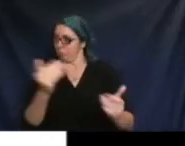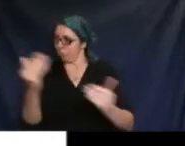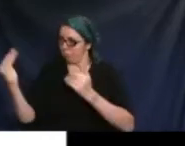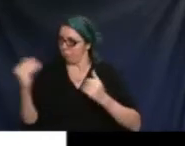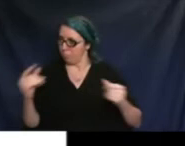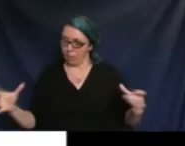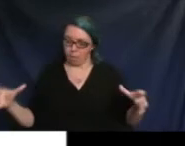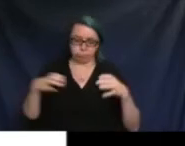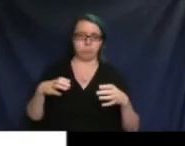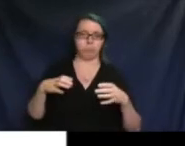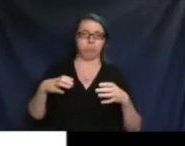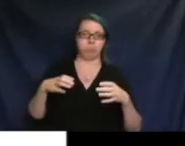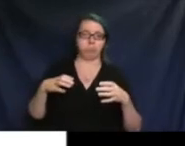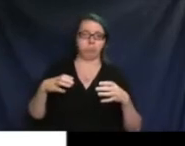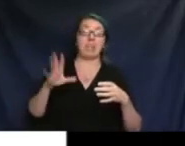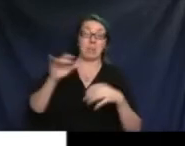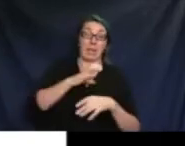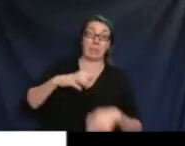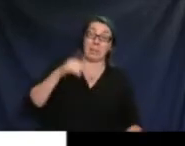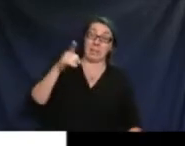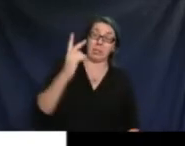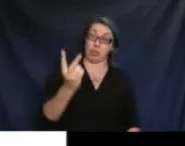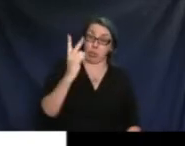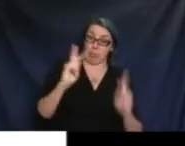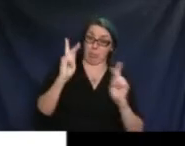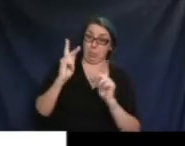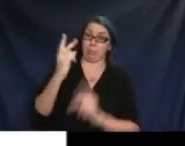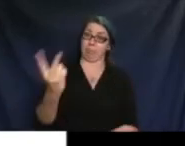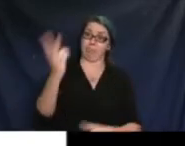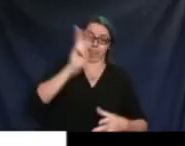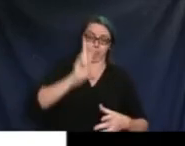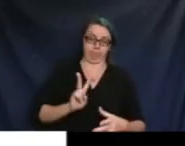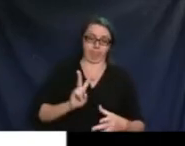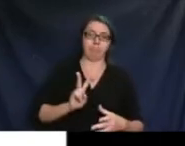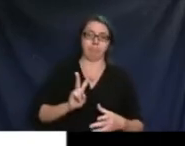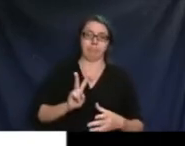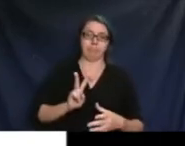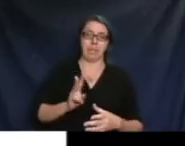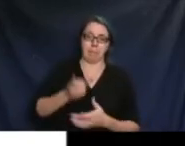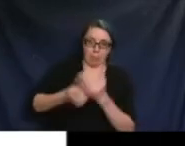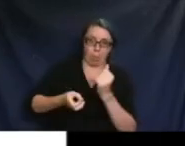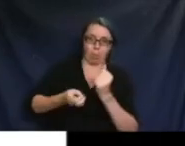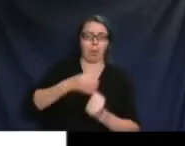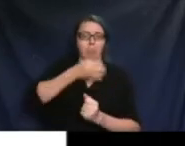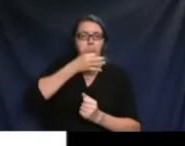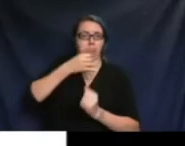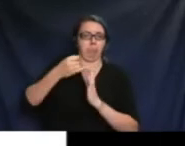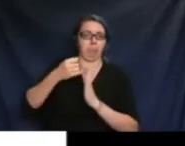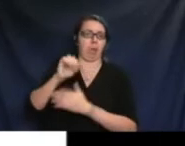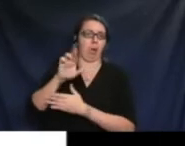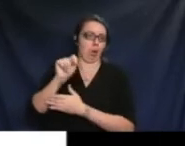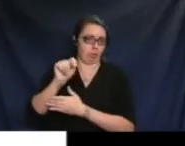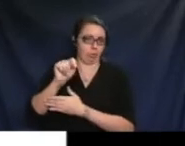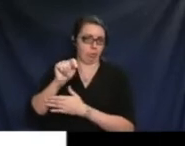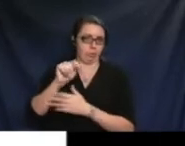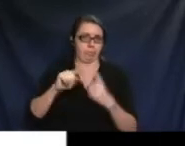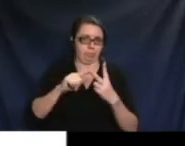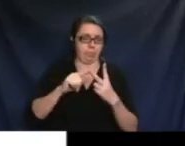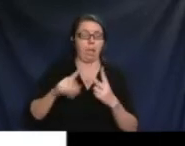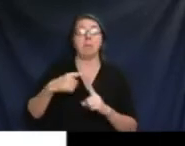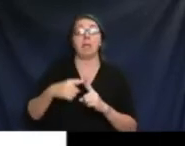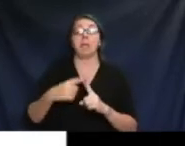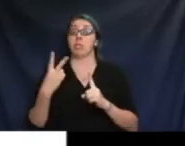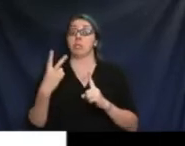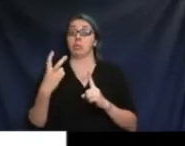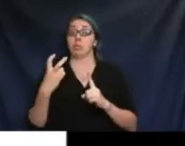members of that committee will be involved, people with art expertise. There will also be 2 members of the external working group, which